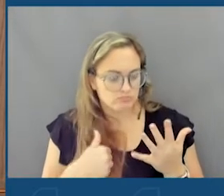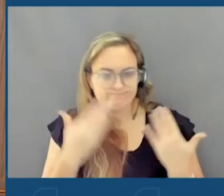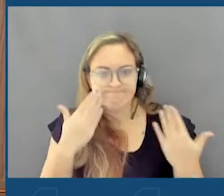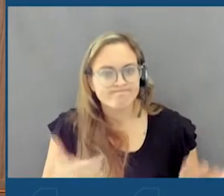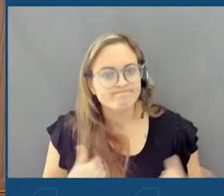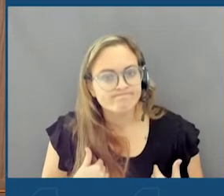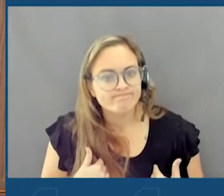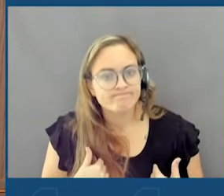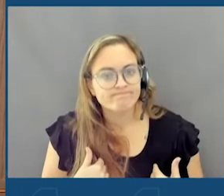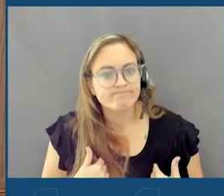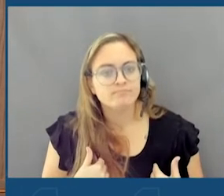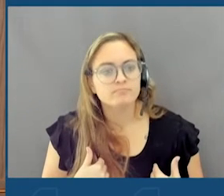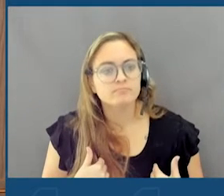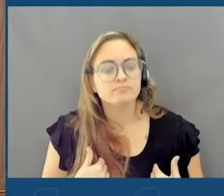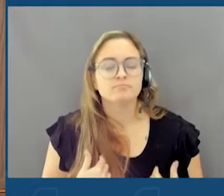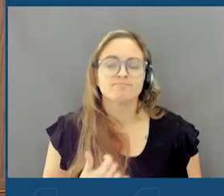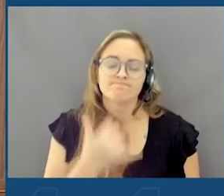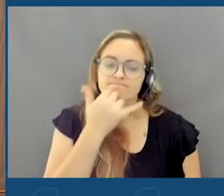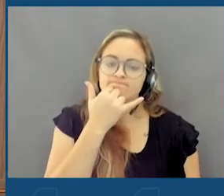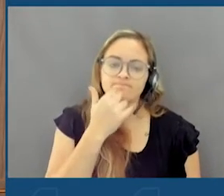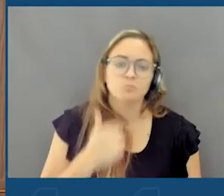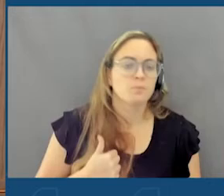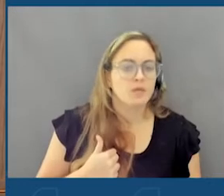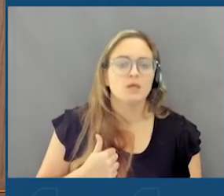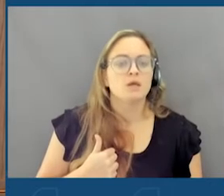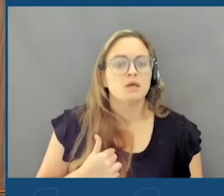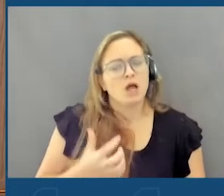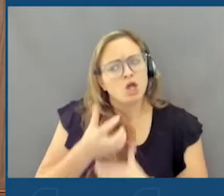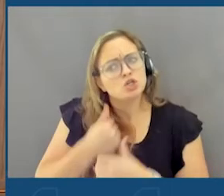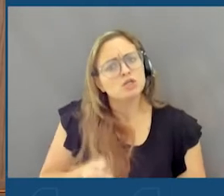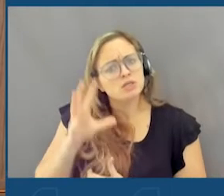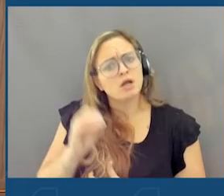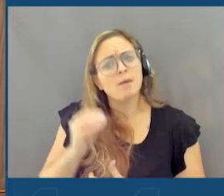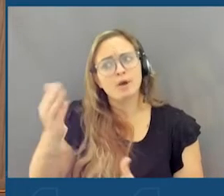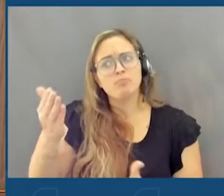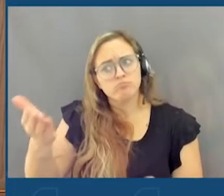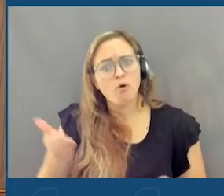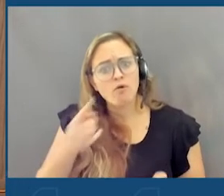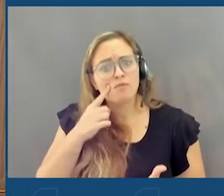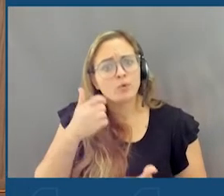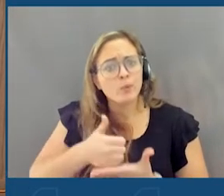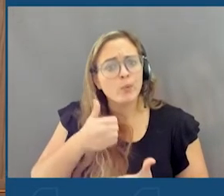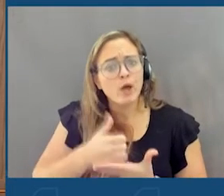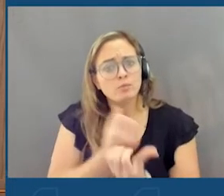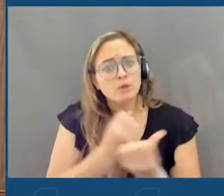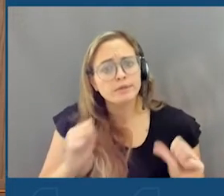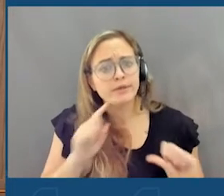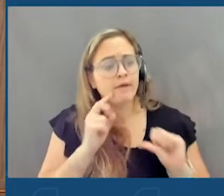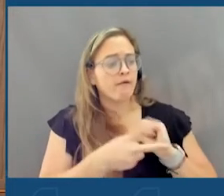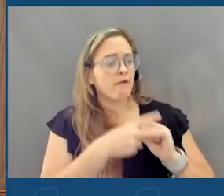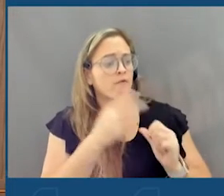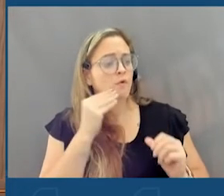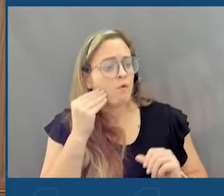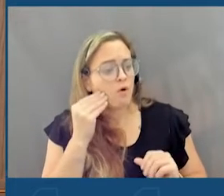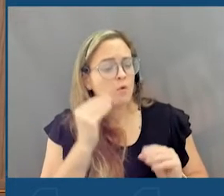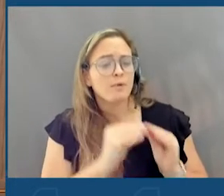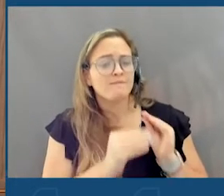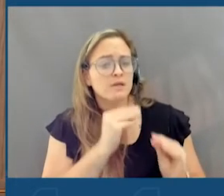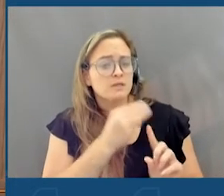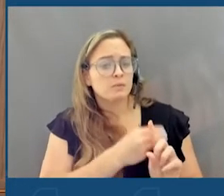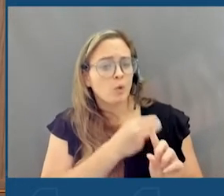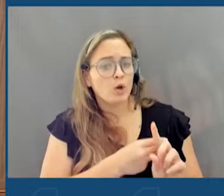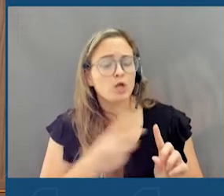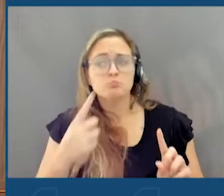I mistakenly trusted a company that offered to help us save our home by fixing the mortgage.